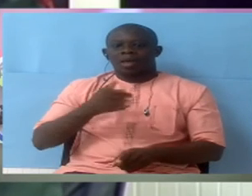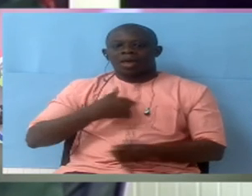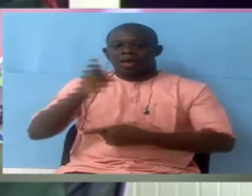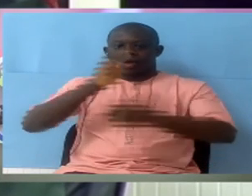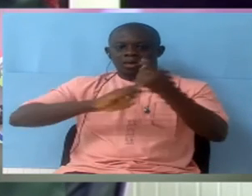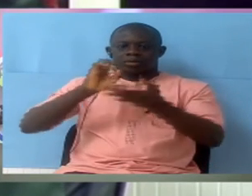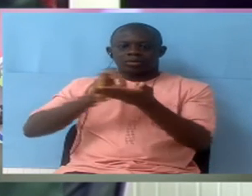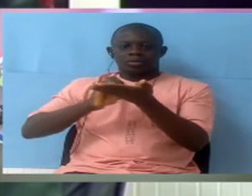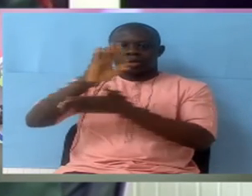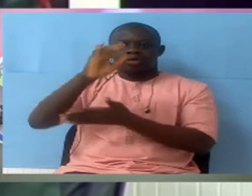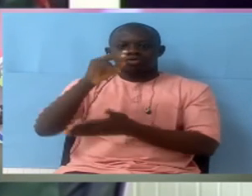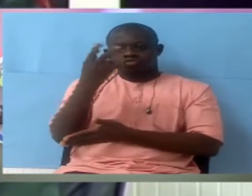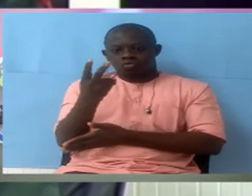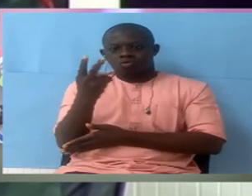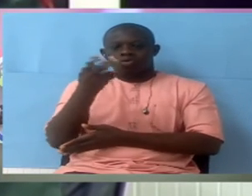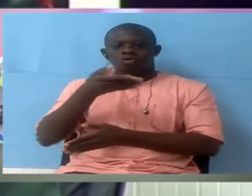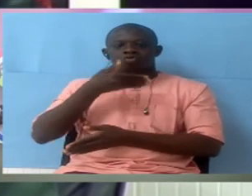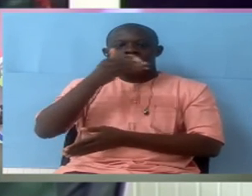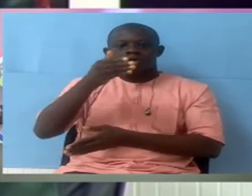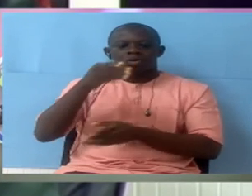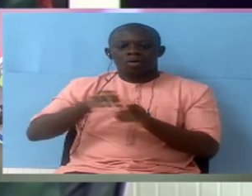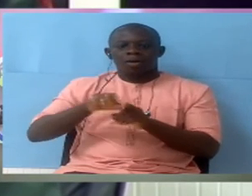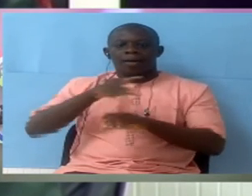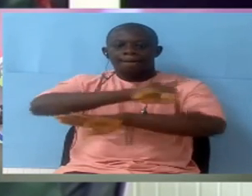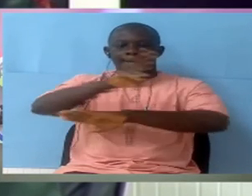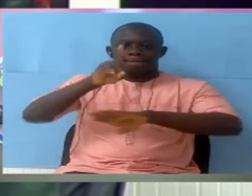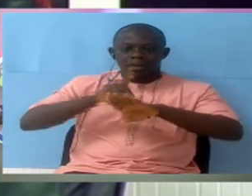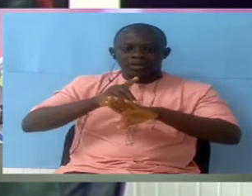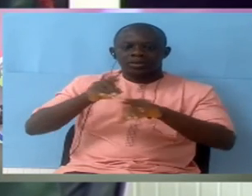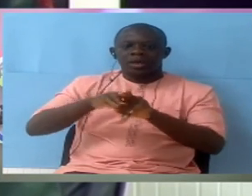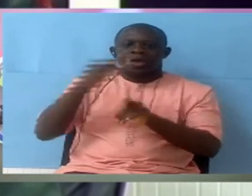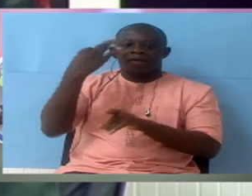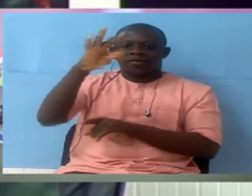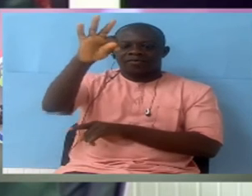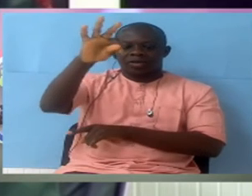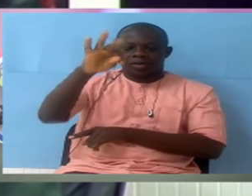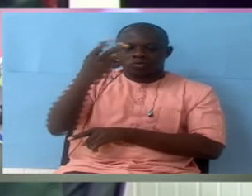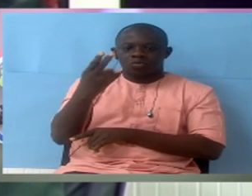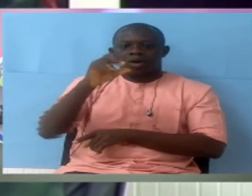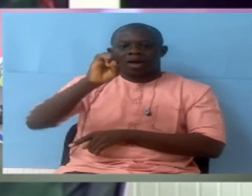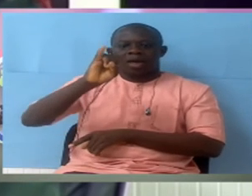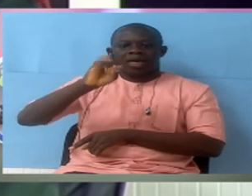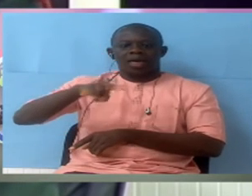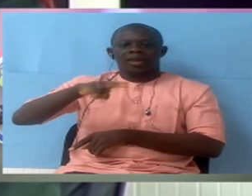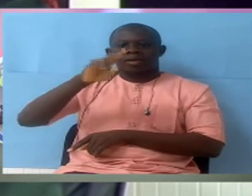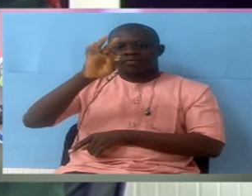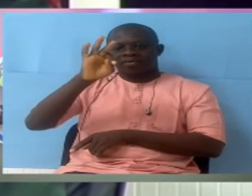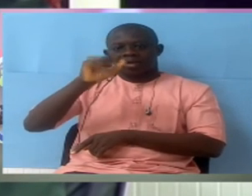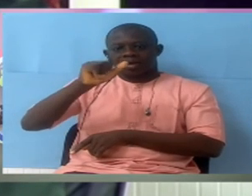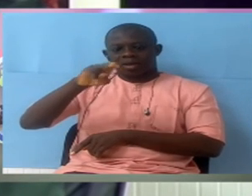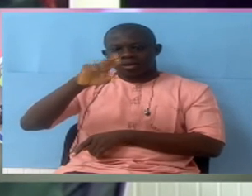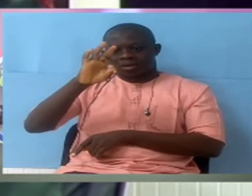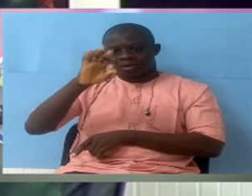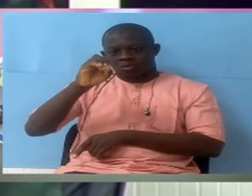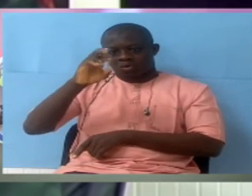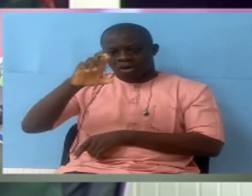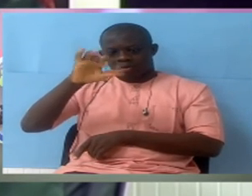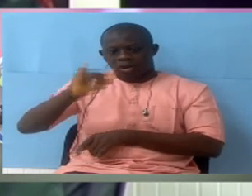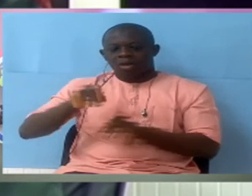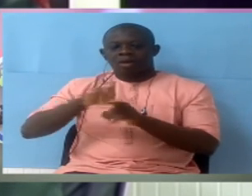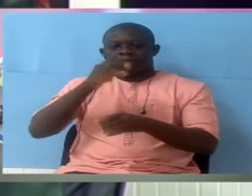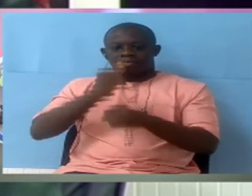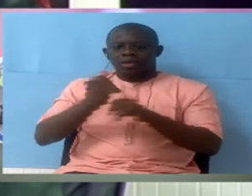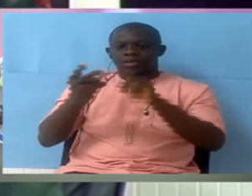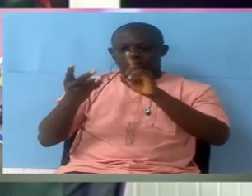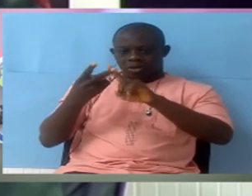posted to 2 infantry battalion Farafegna. Ñu yobuma Farafegna faño wax 2 infantry battalion. As the second in command. Ma